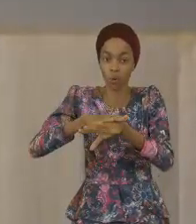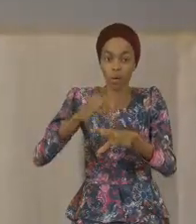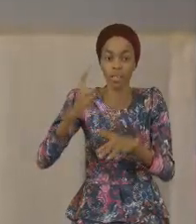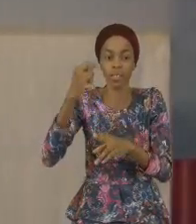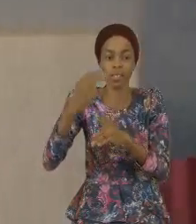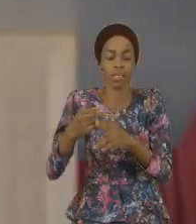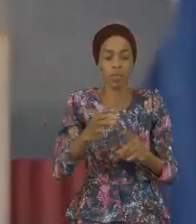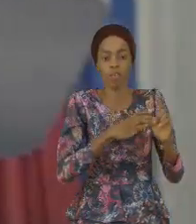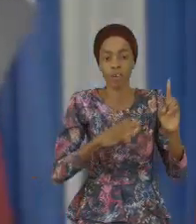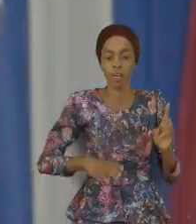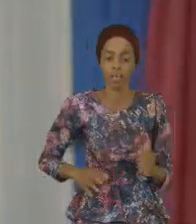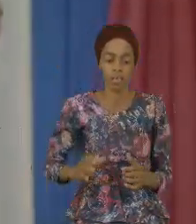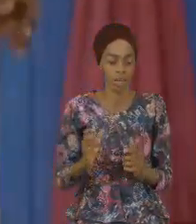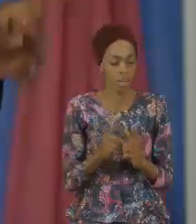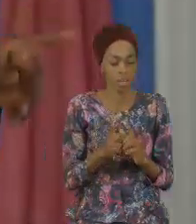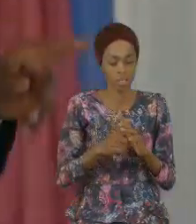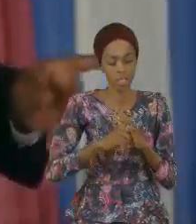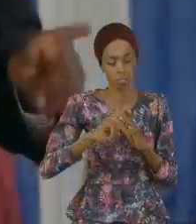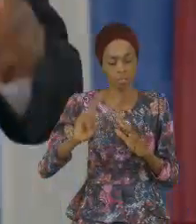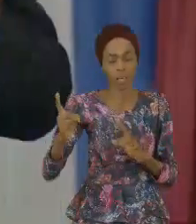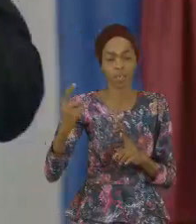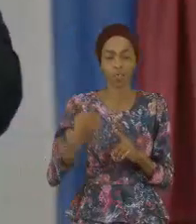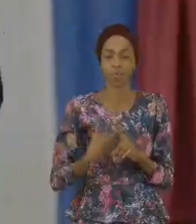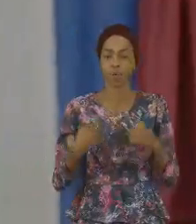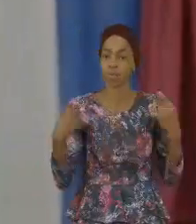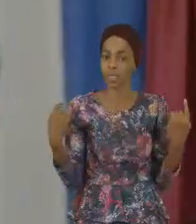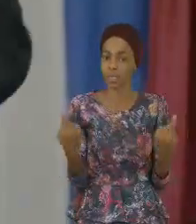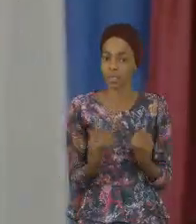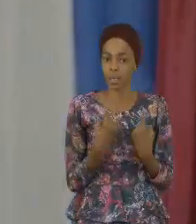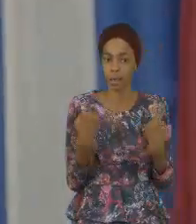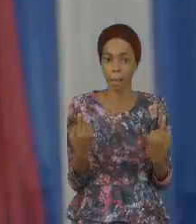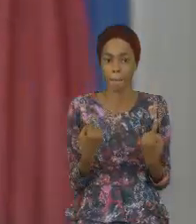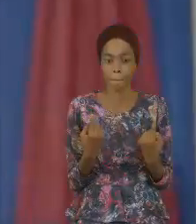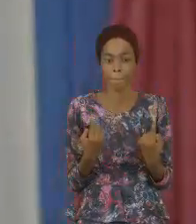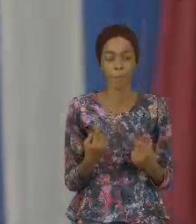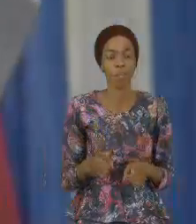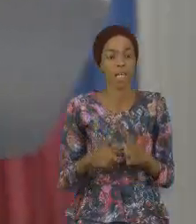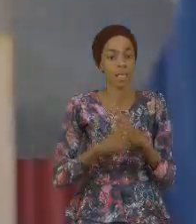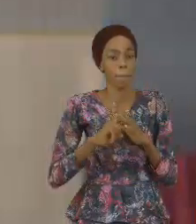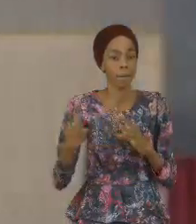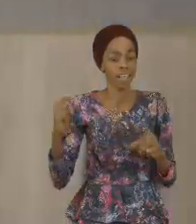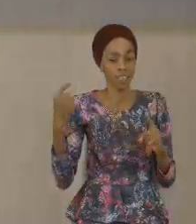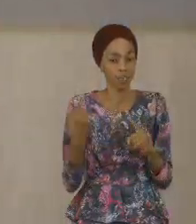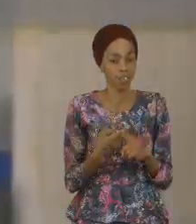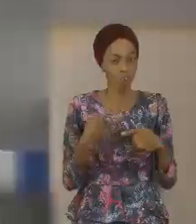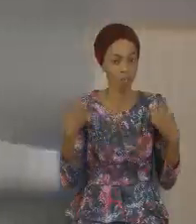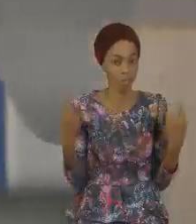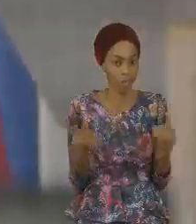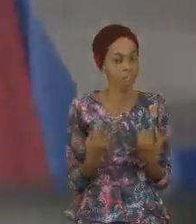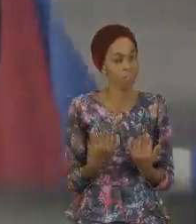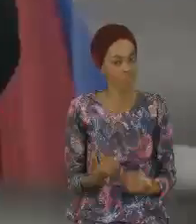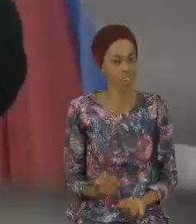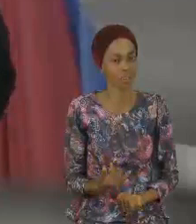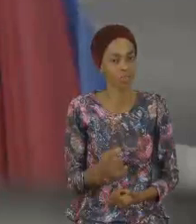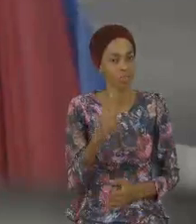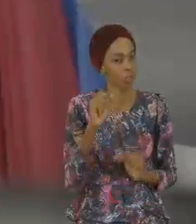Christ depart from iniquity. Depart from iniquity. Now, you cannot